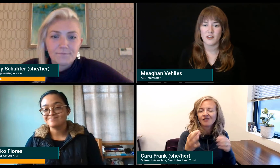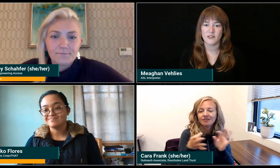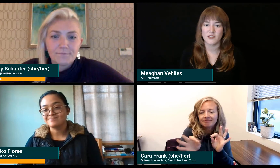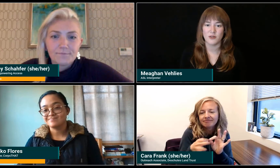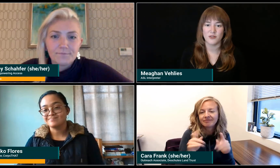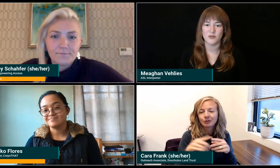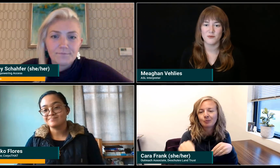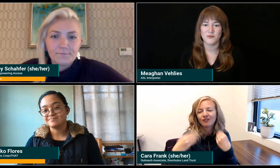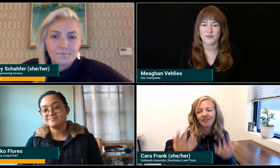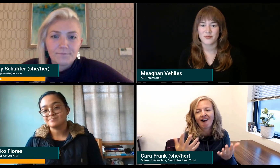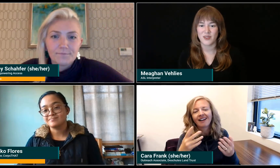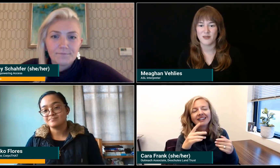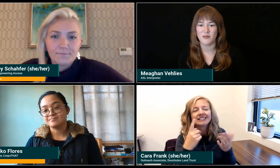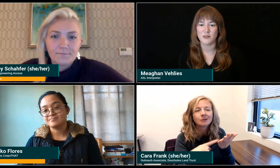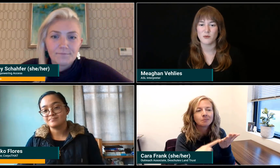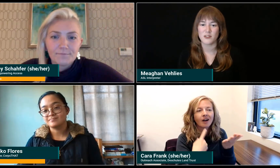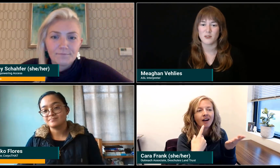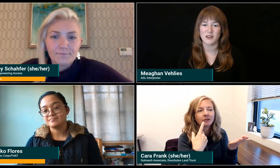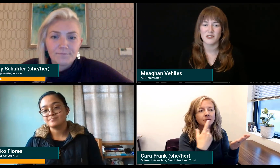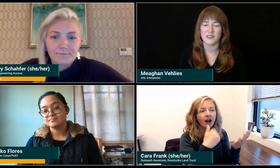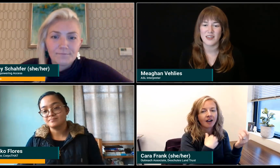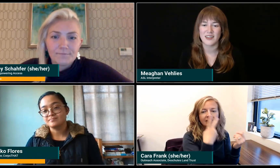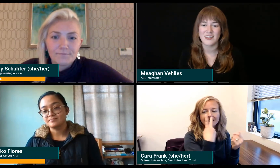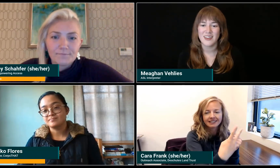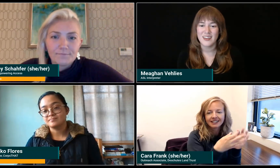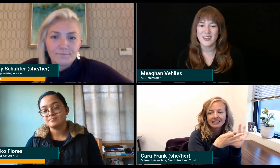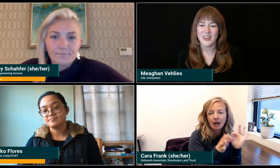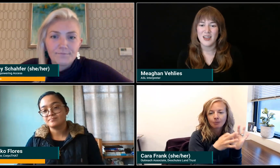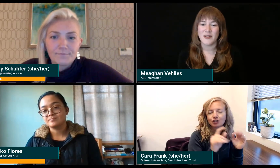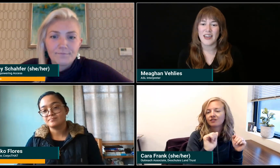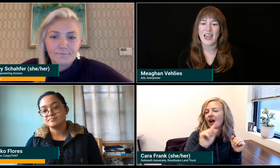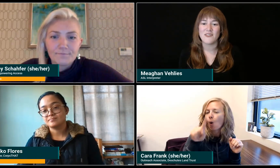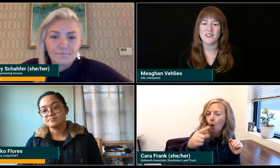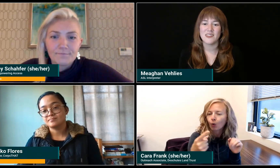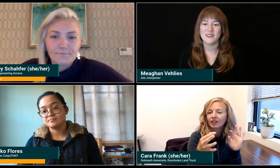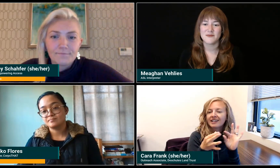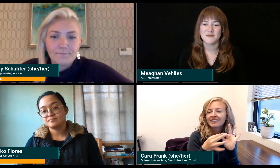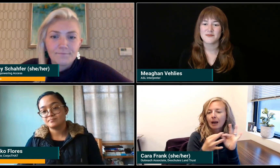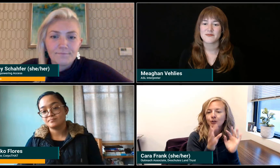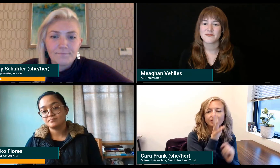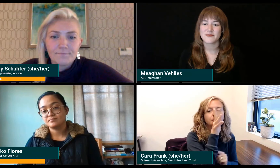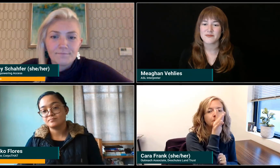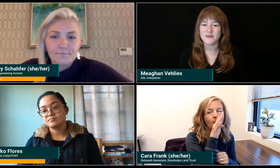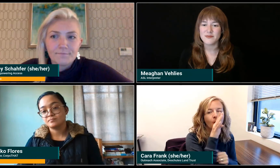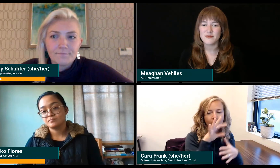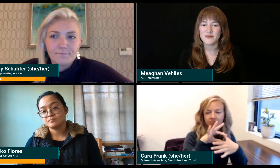probably good to have someone who has more experience in that. But I have seen